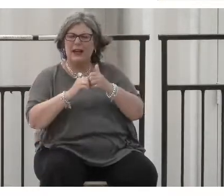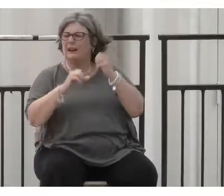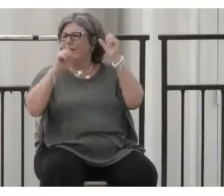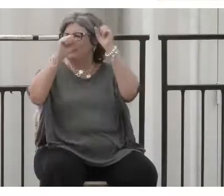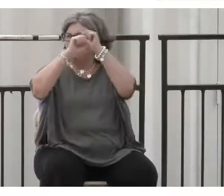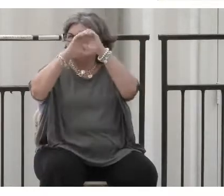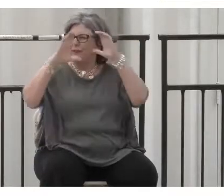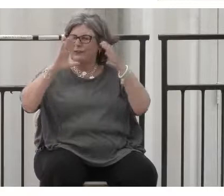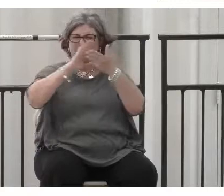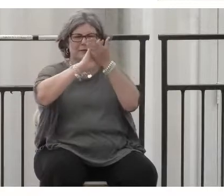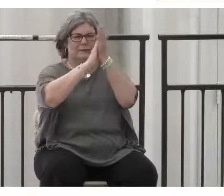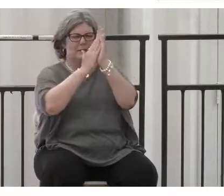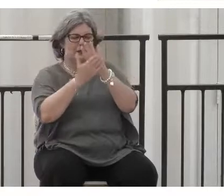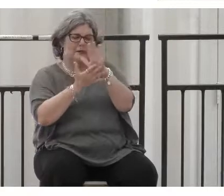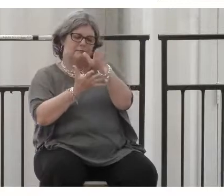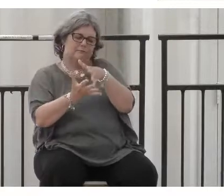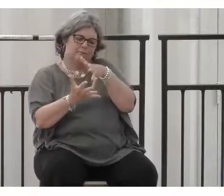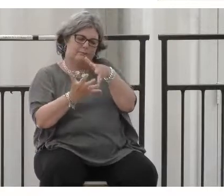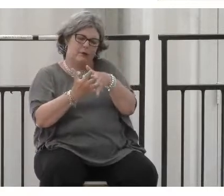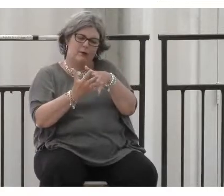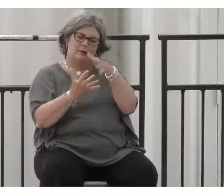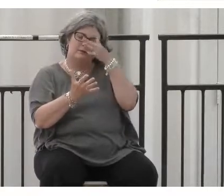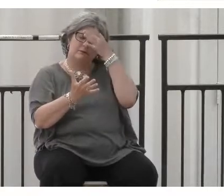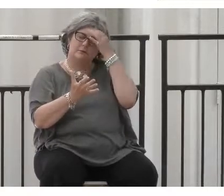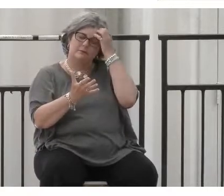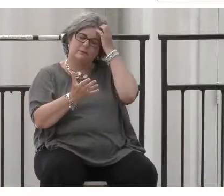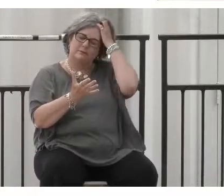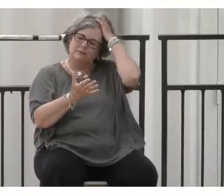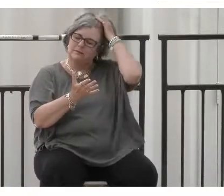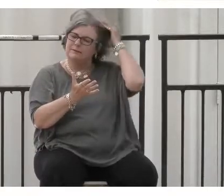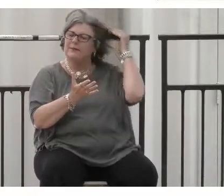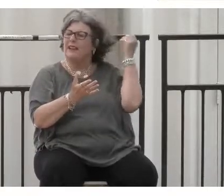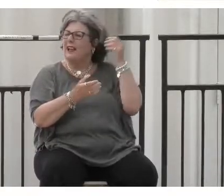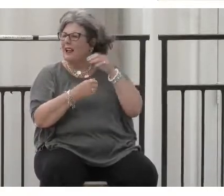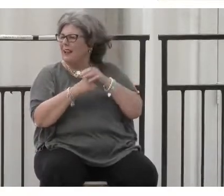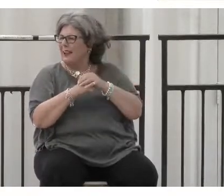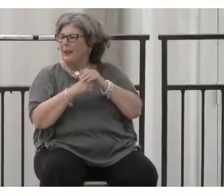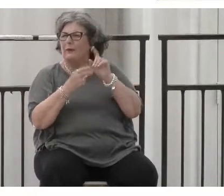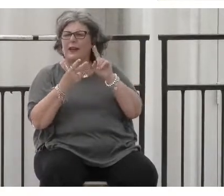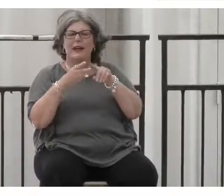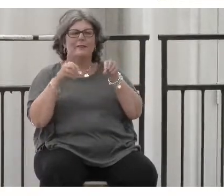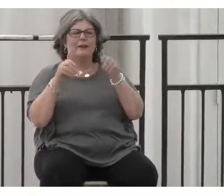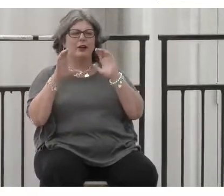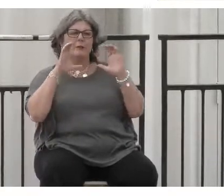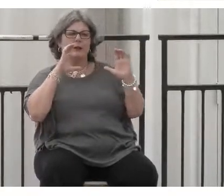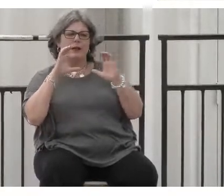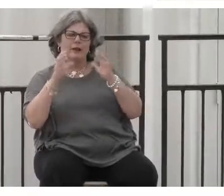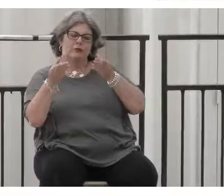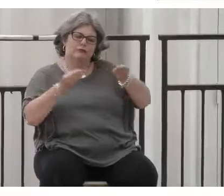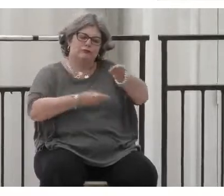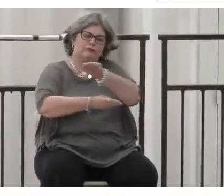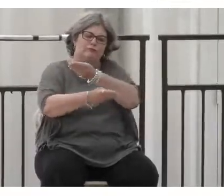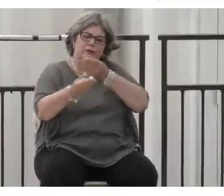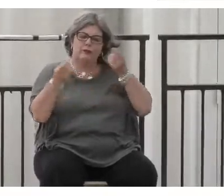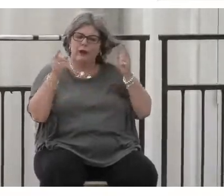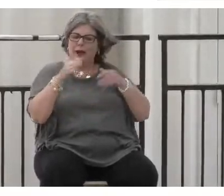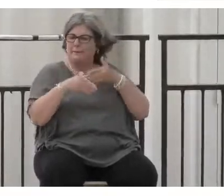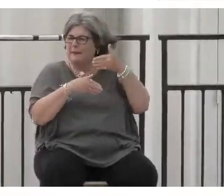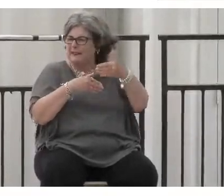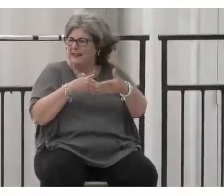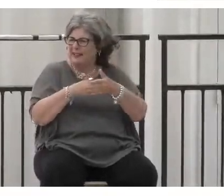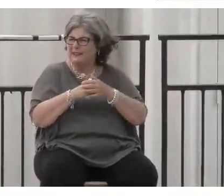house becoming part of tomorrow? Yes, we documented it and we have a documentation of it, but then what's next?